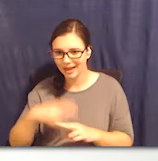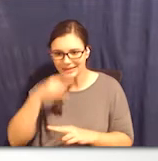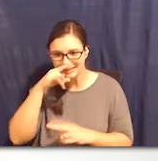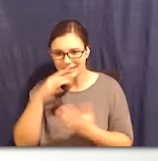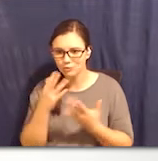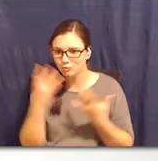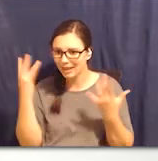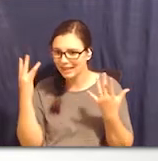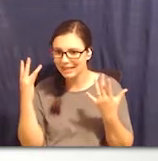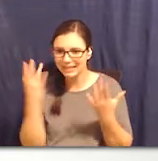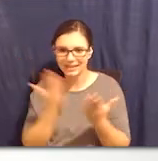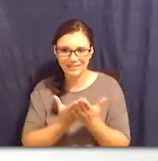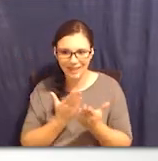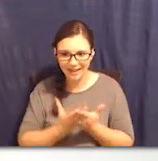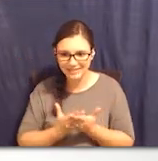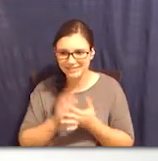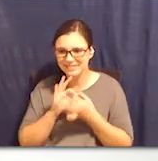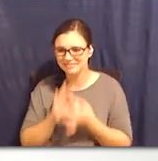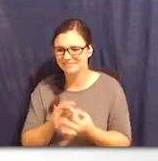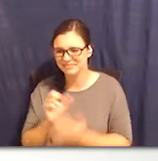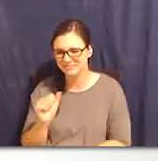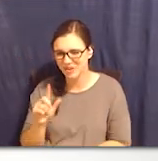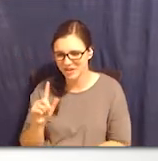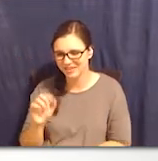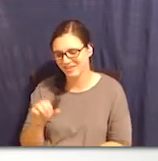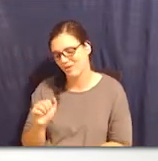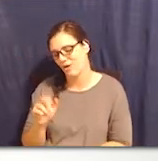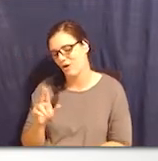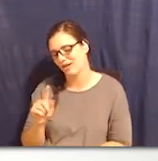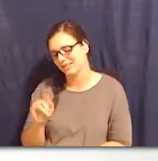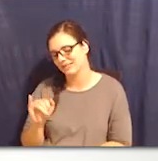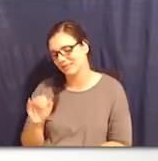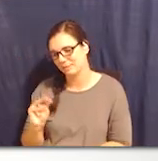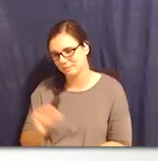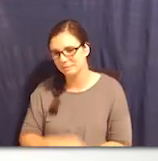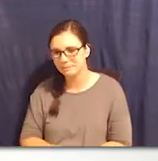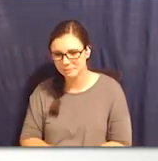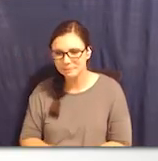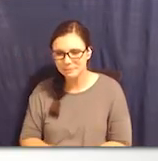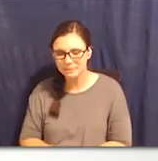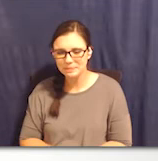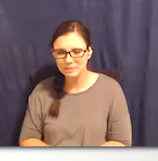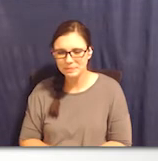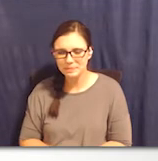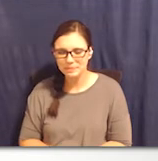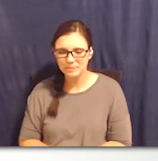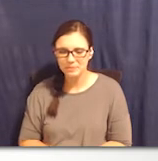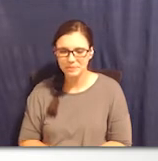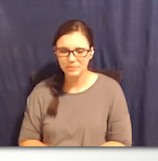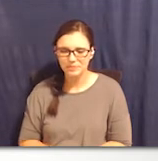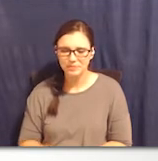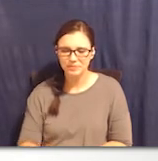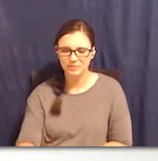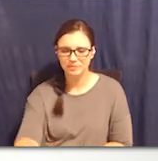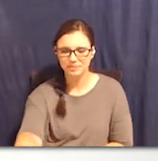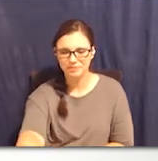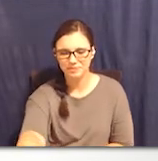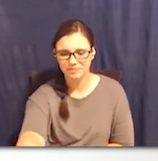we go. And it has fun, kid-friendly facts about autism. Here we